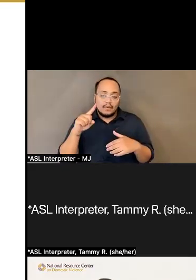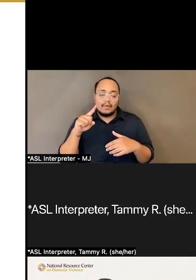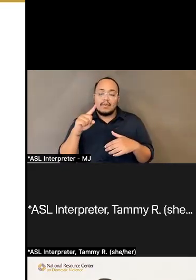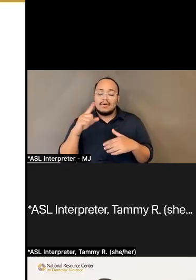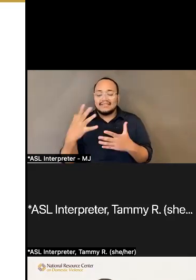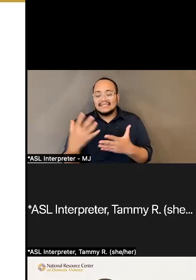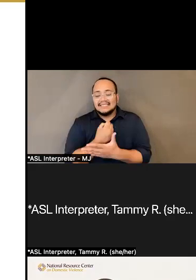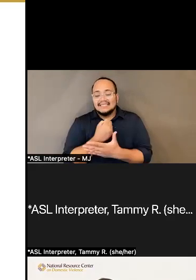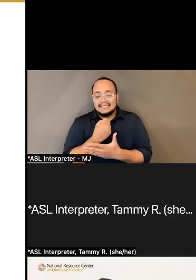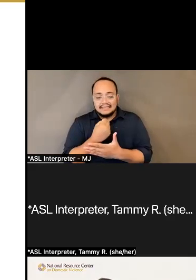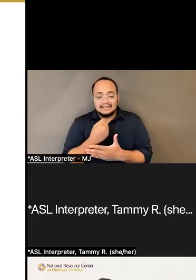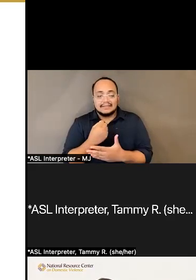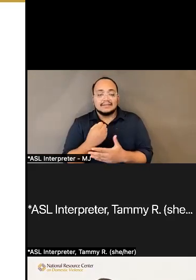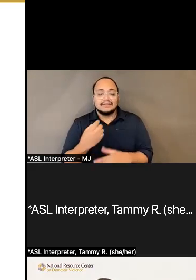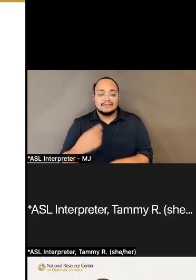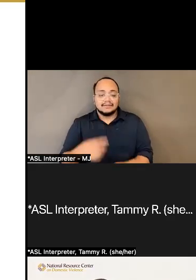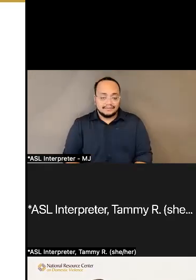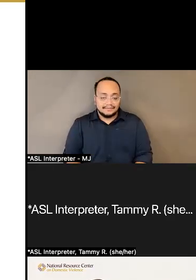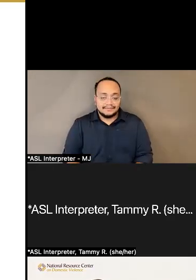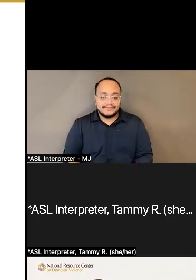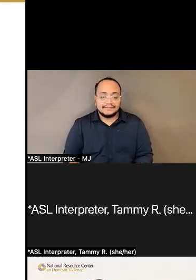best use emerges.